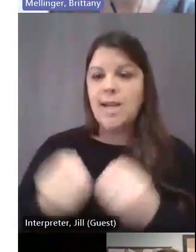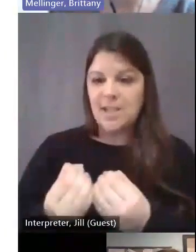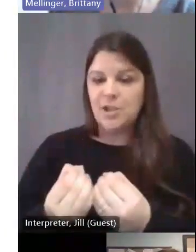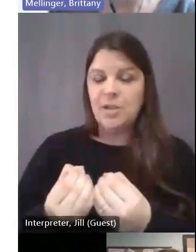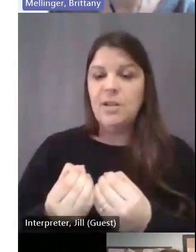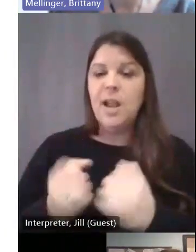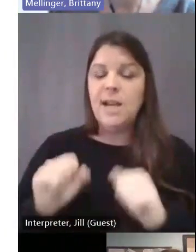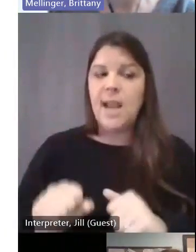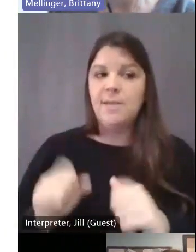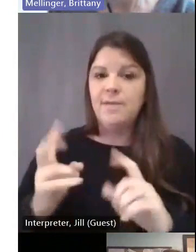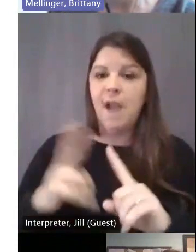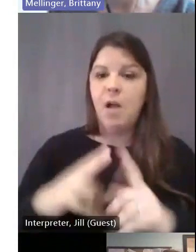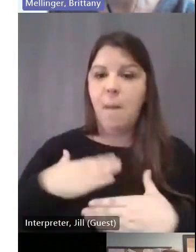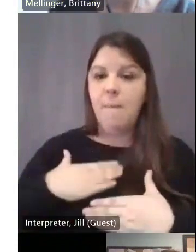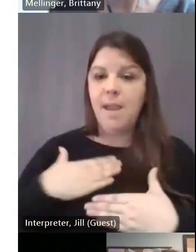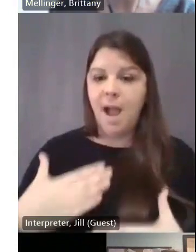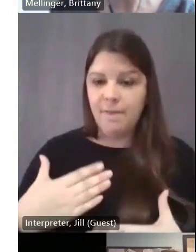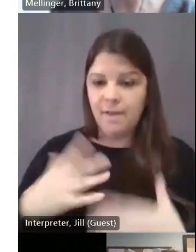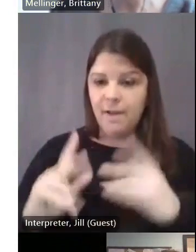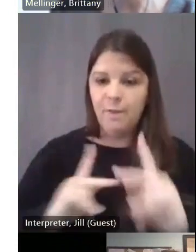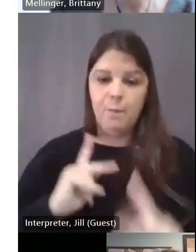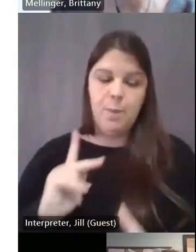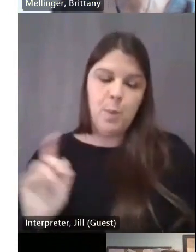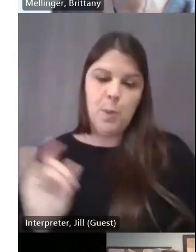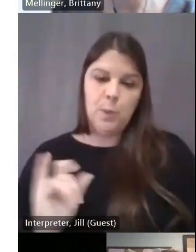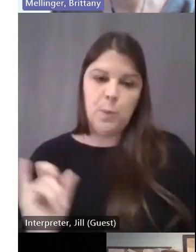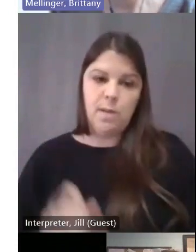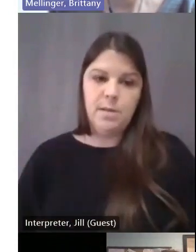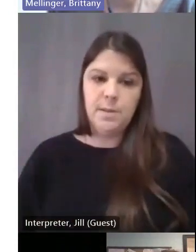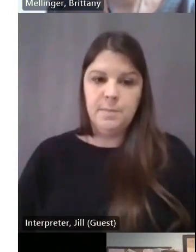file on behalf of individuals.